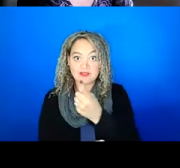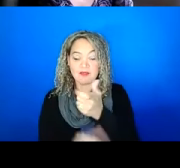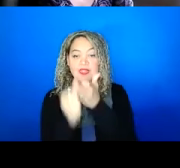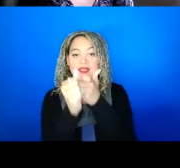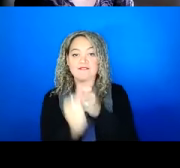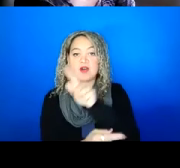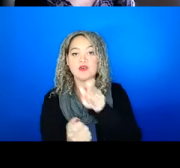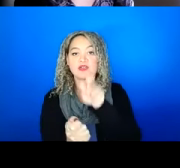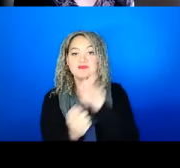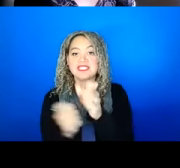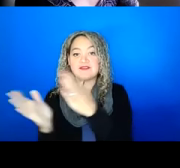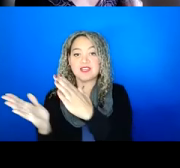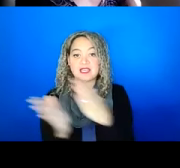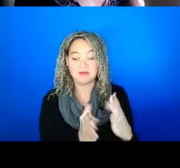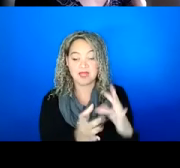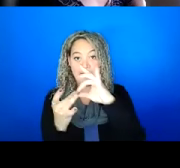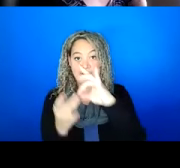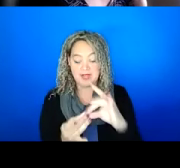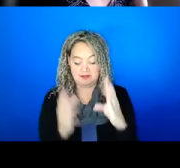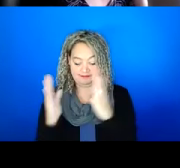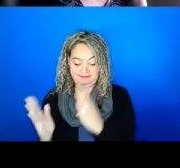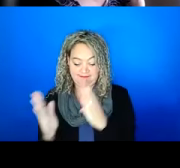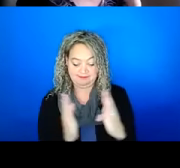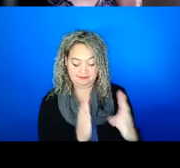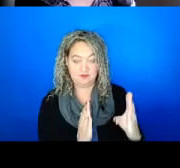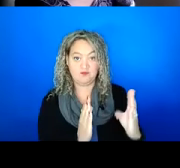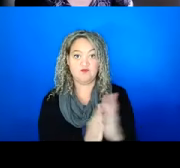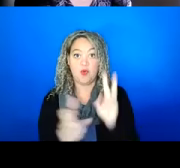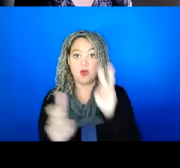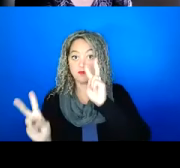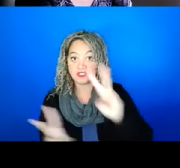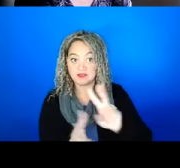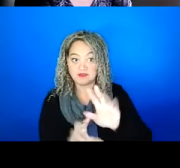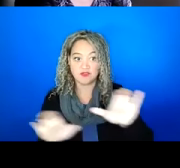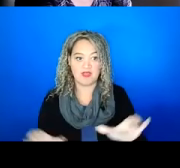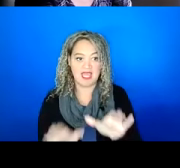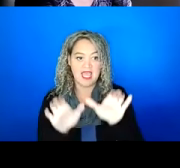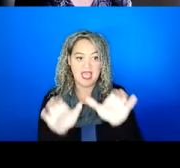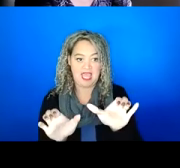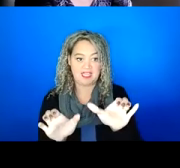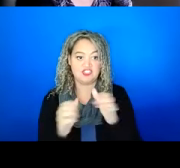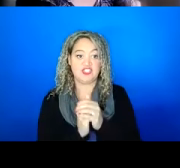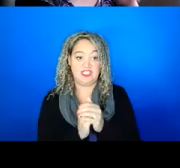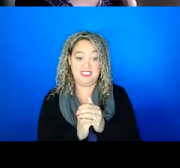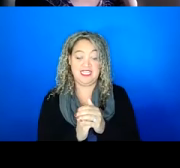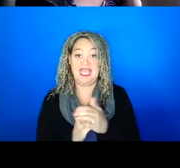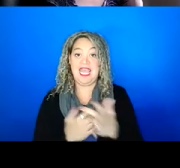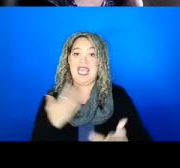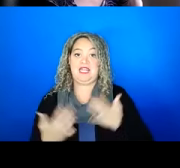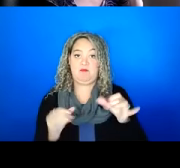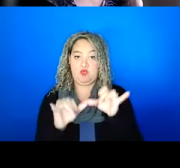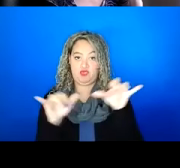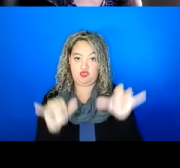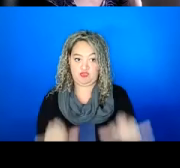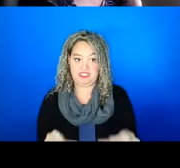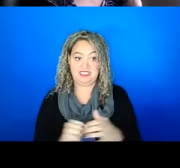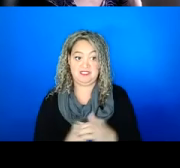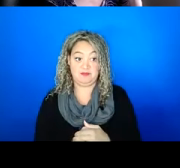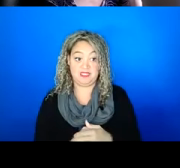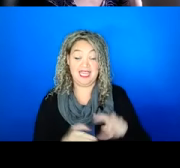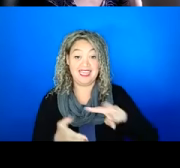based on the organization of perceptual, action, and emotion systems. And what that tells us is that